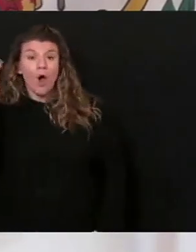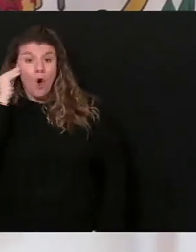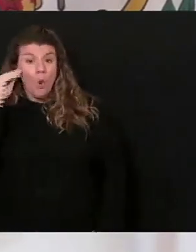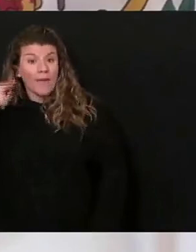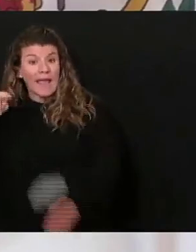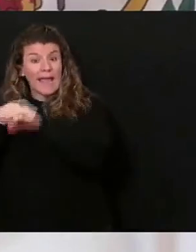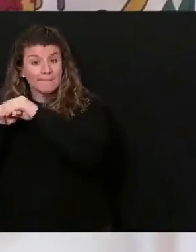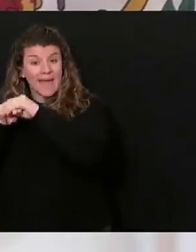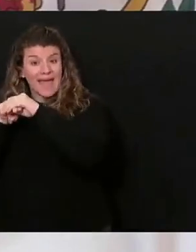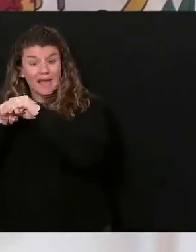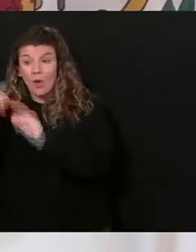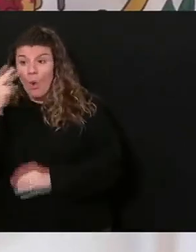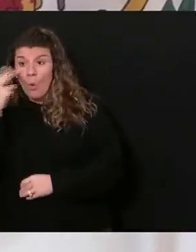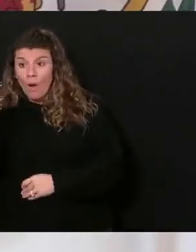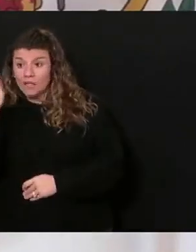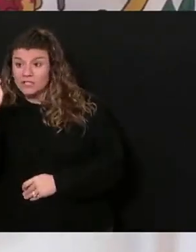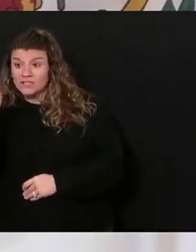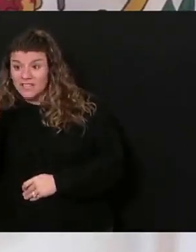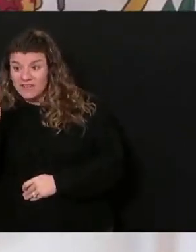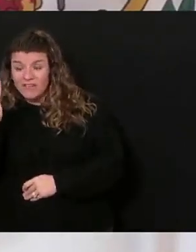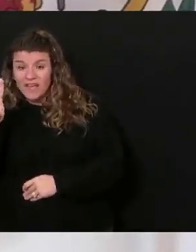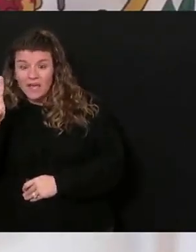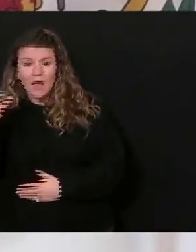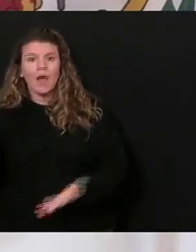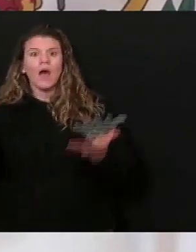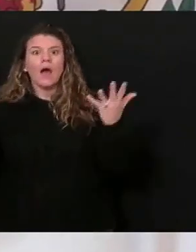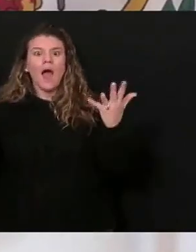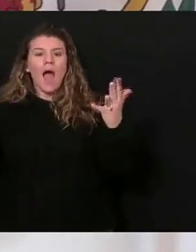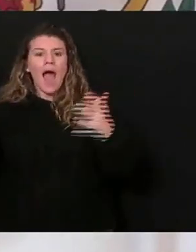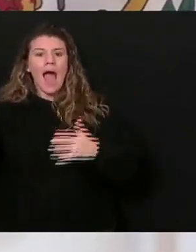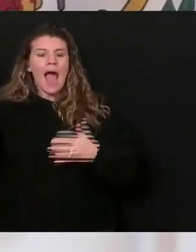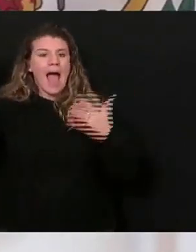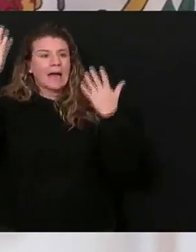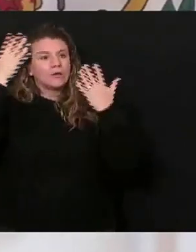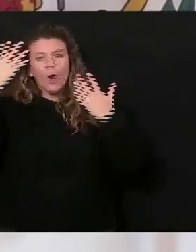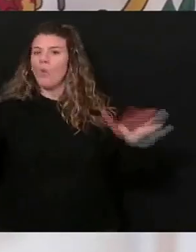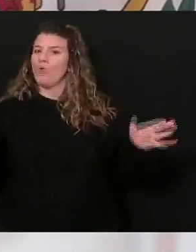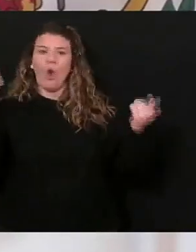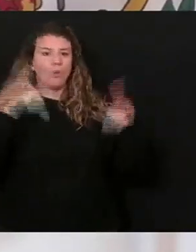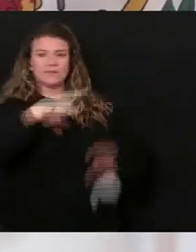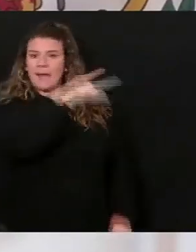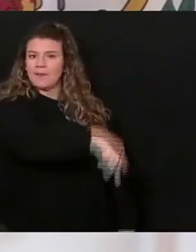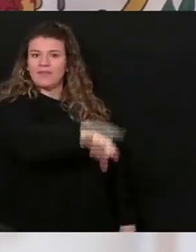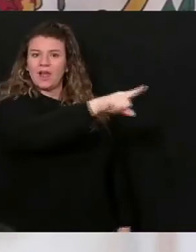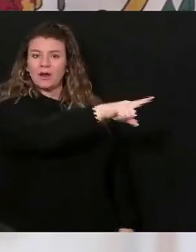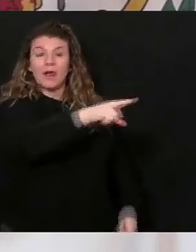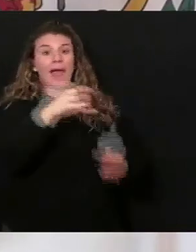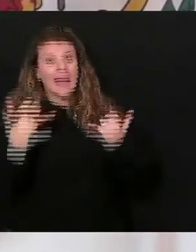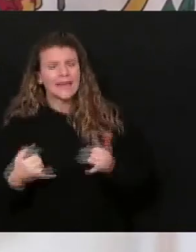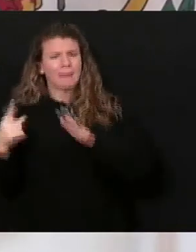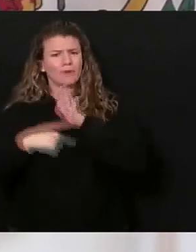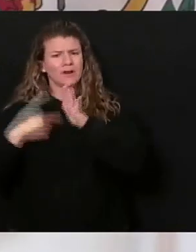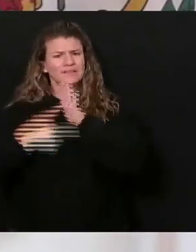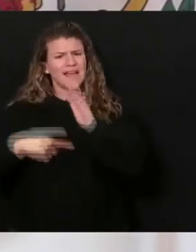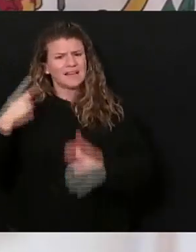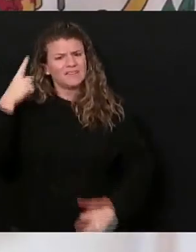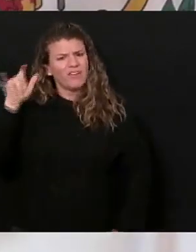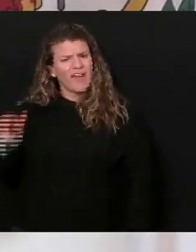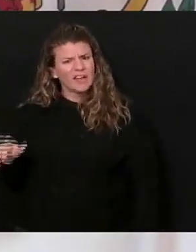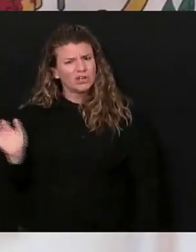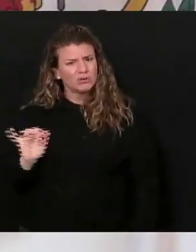bed, watching on TV, and lo and behold, and have no knowledge whatsoever, and now I'm criticized because of